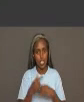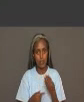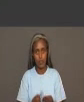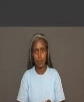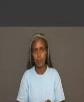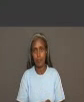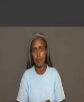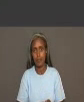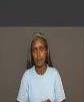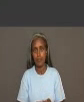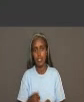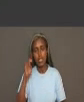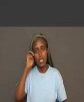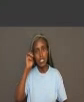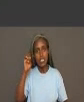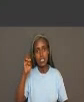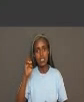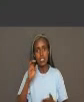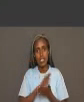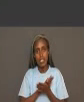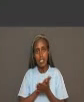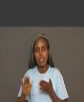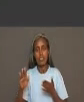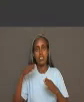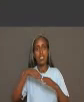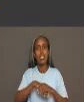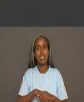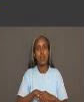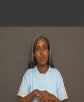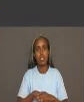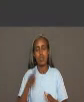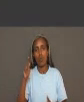Therefore, his net income is